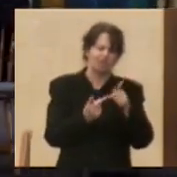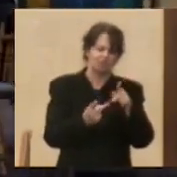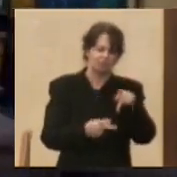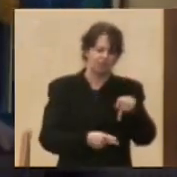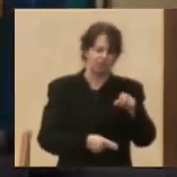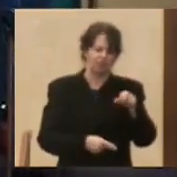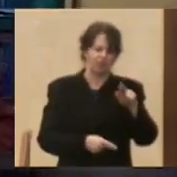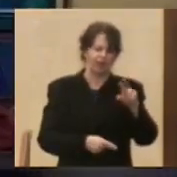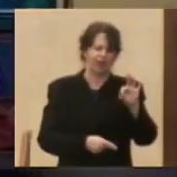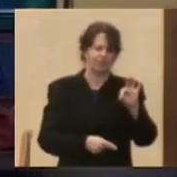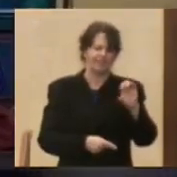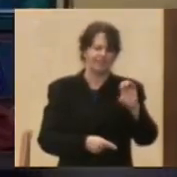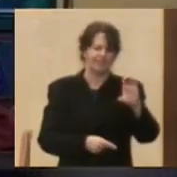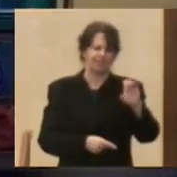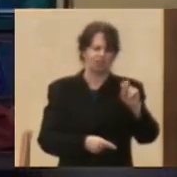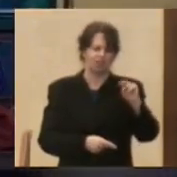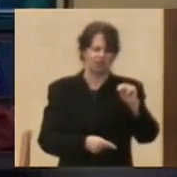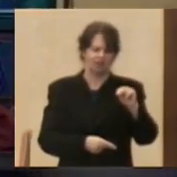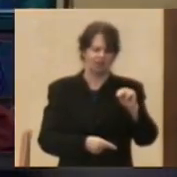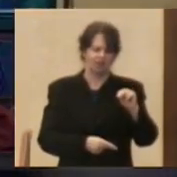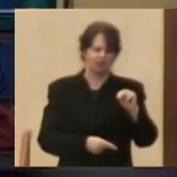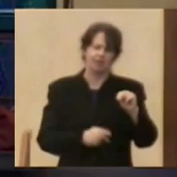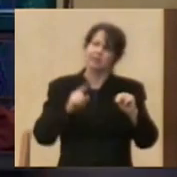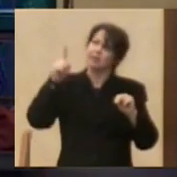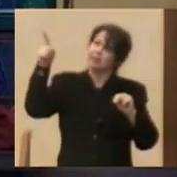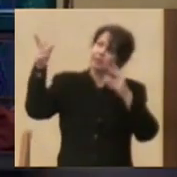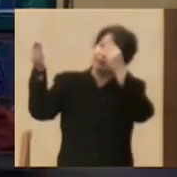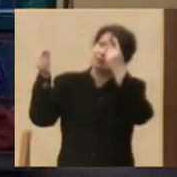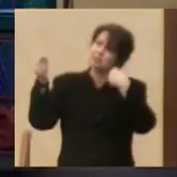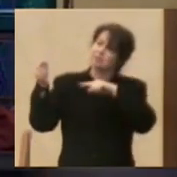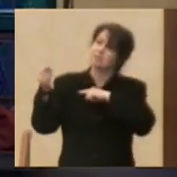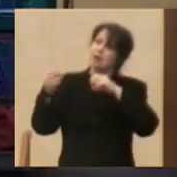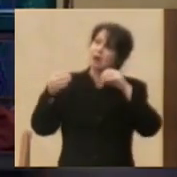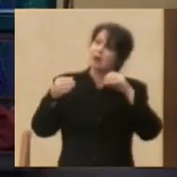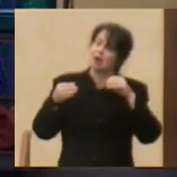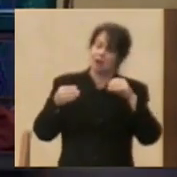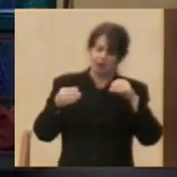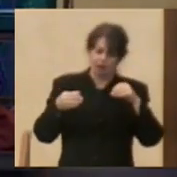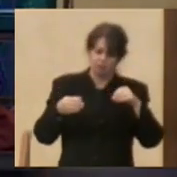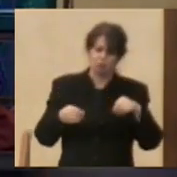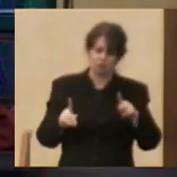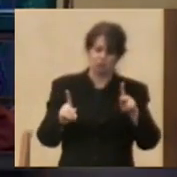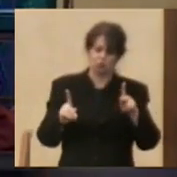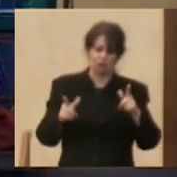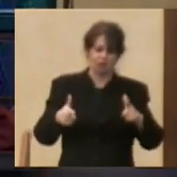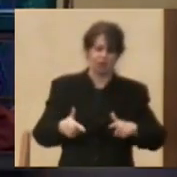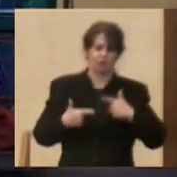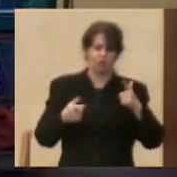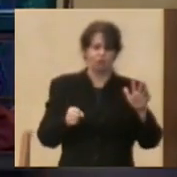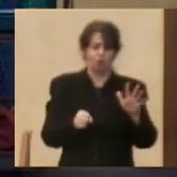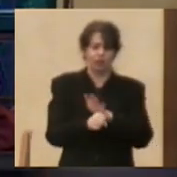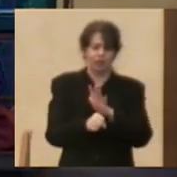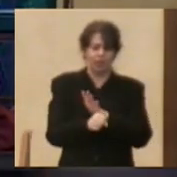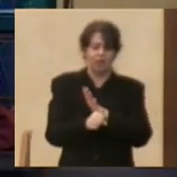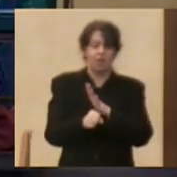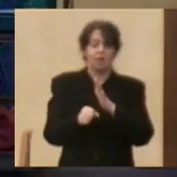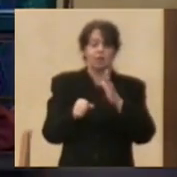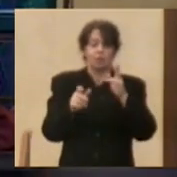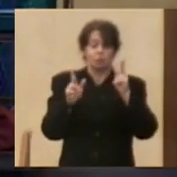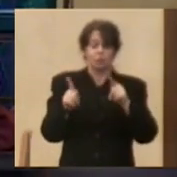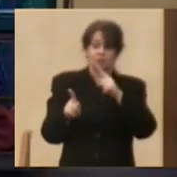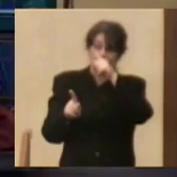us opportunity then to live fully into who we're created to be.